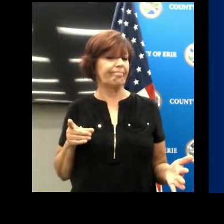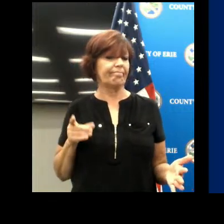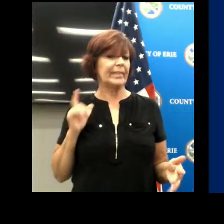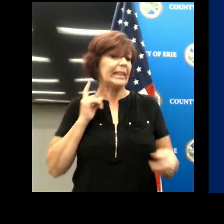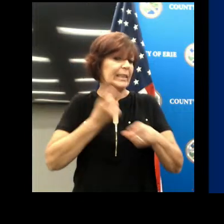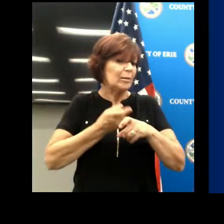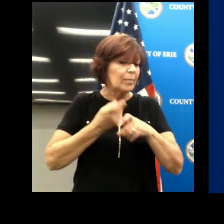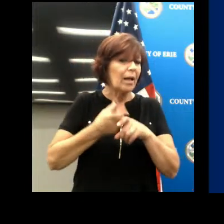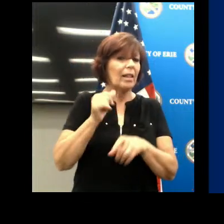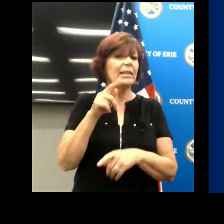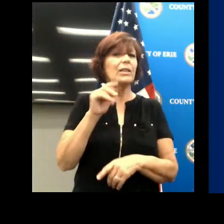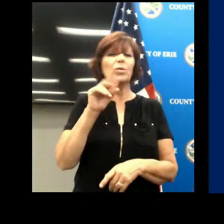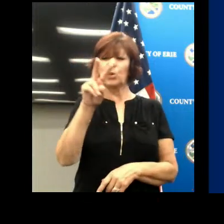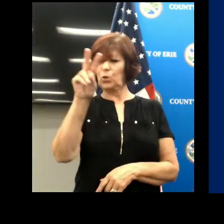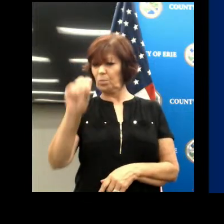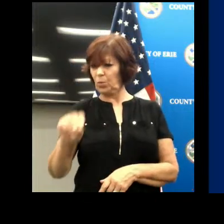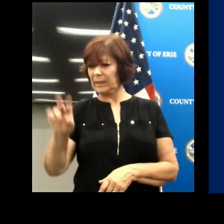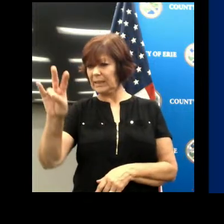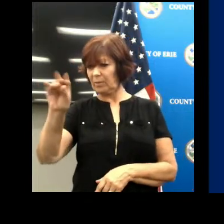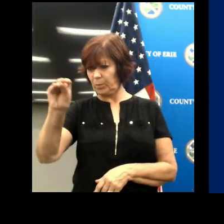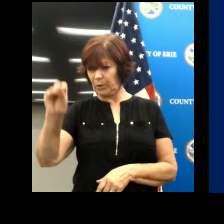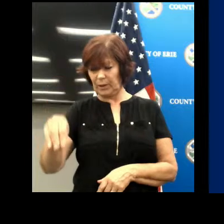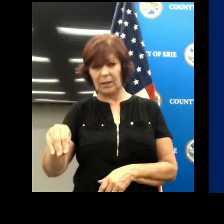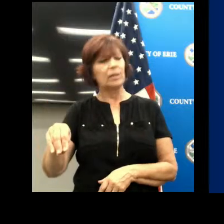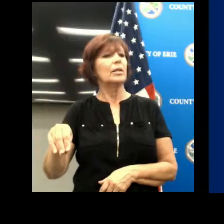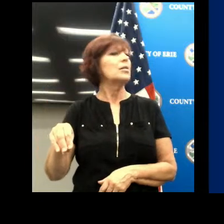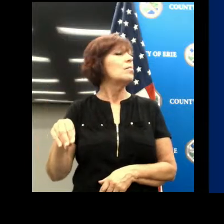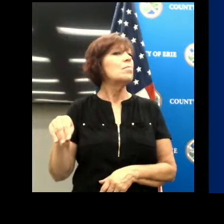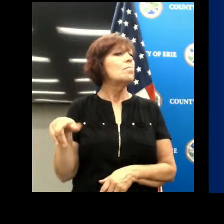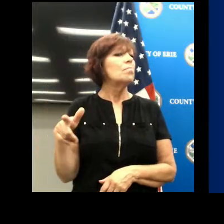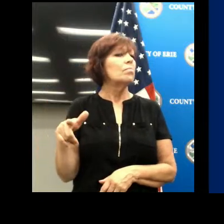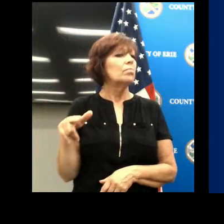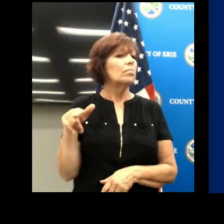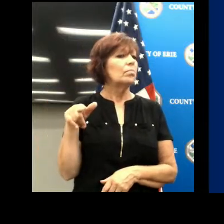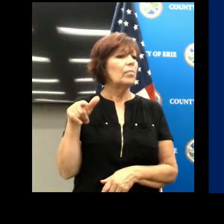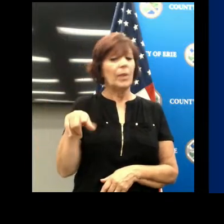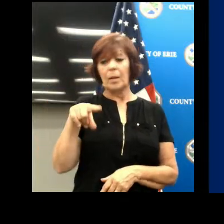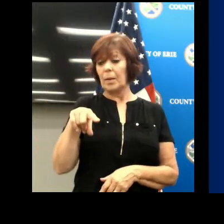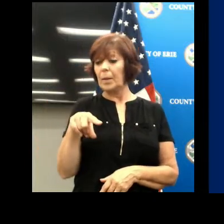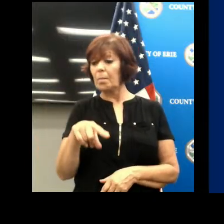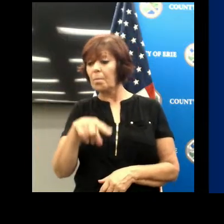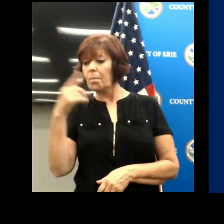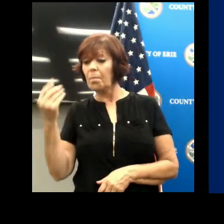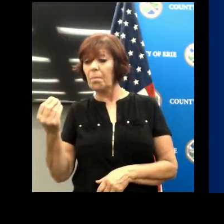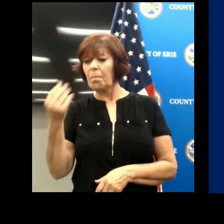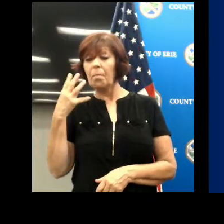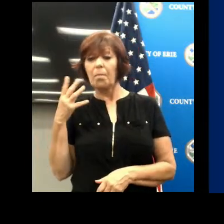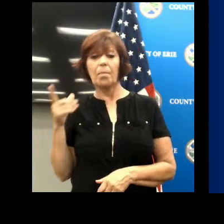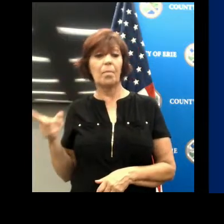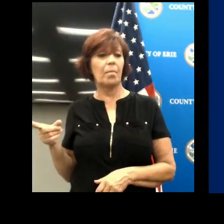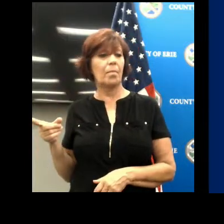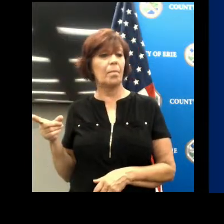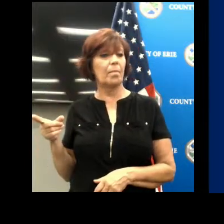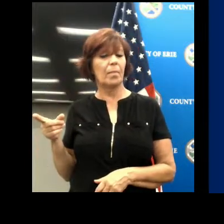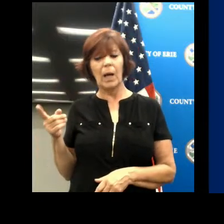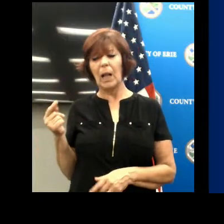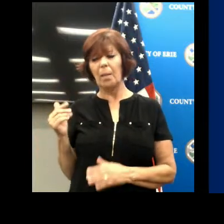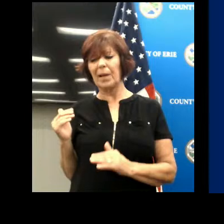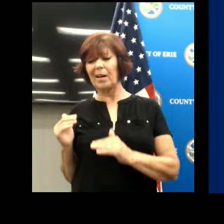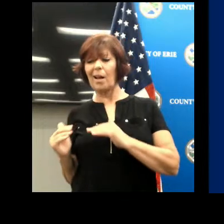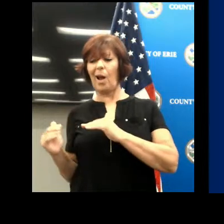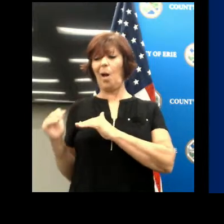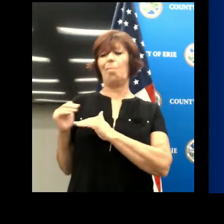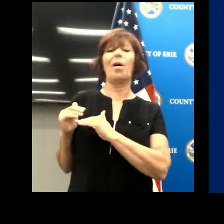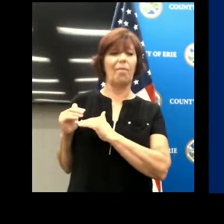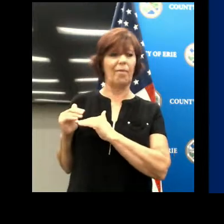Hispanic or Latinos are 2.7%. Those are the black and African American is just a little bit above the